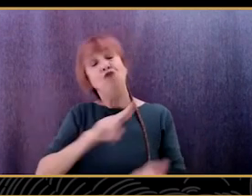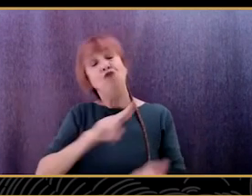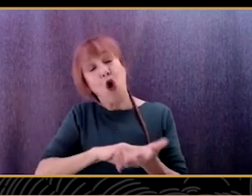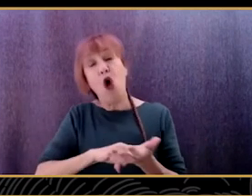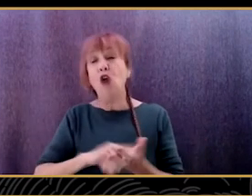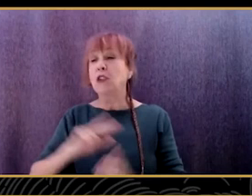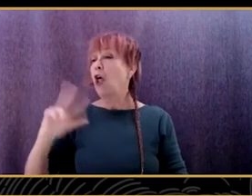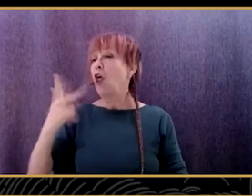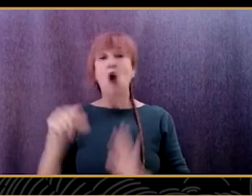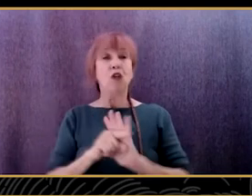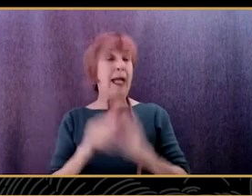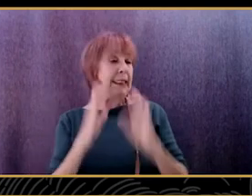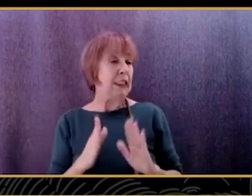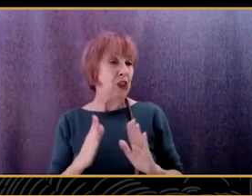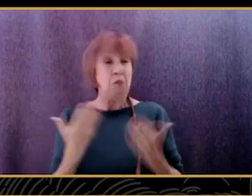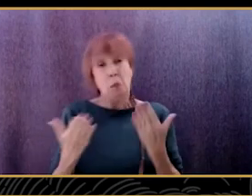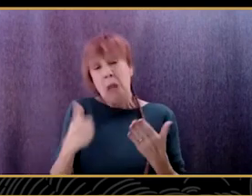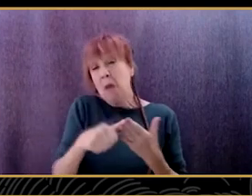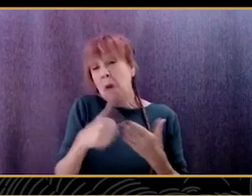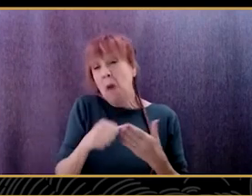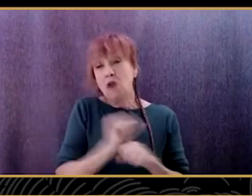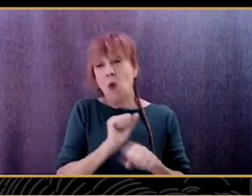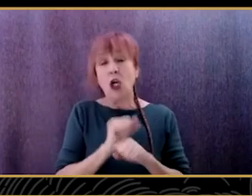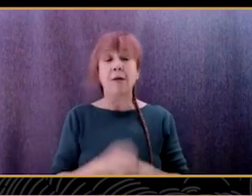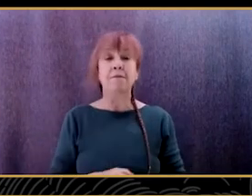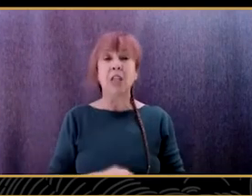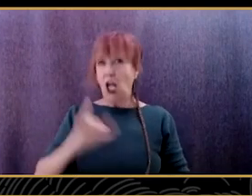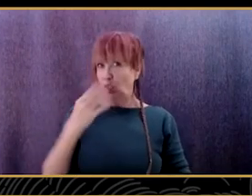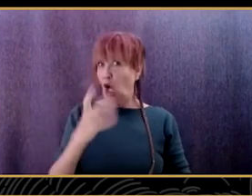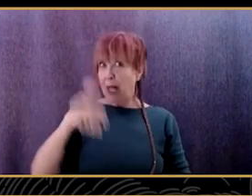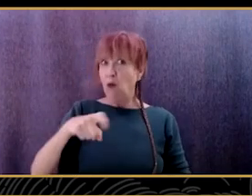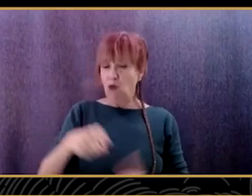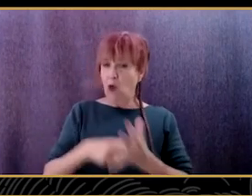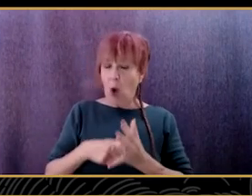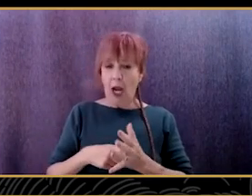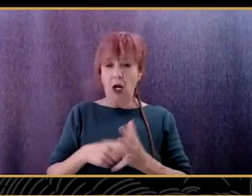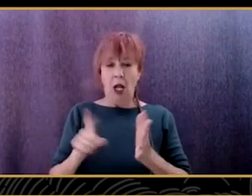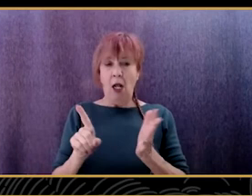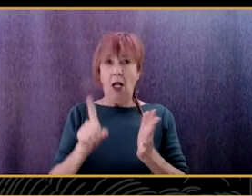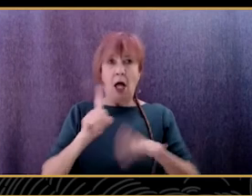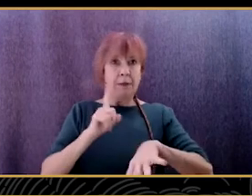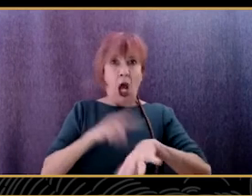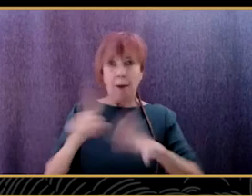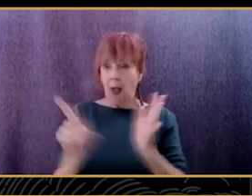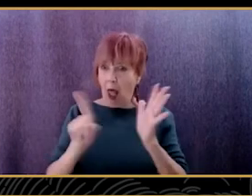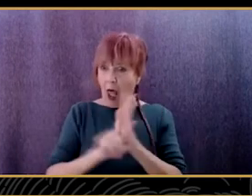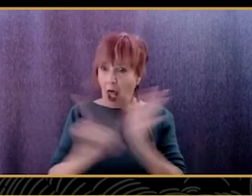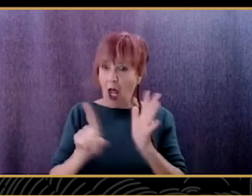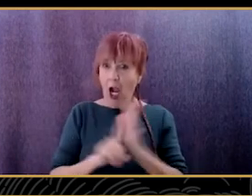or postal drone jobs requiring alarm clock discipline and sensible shoes.